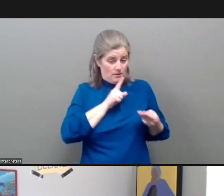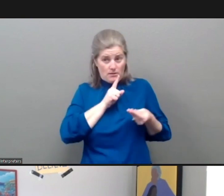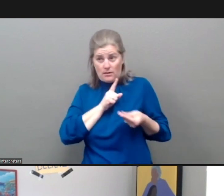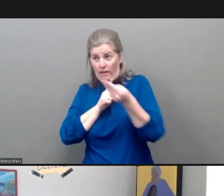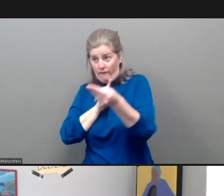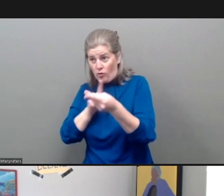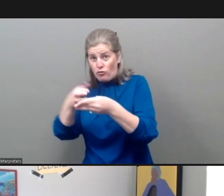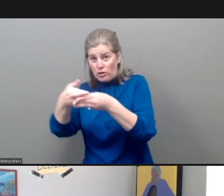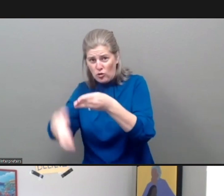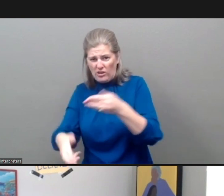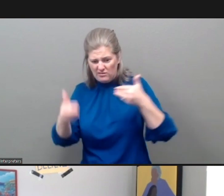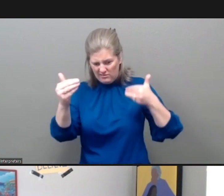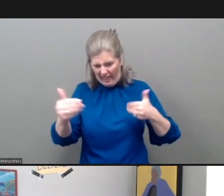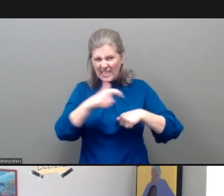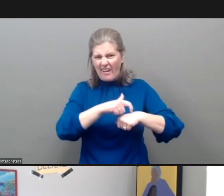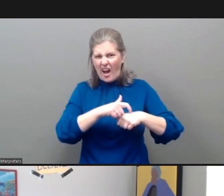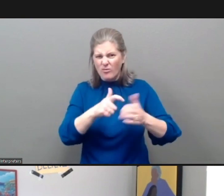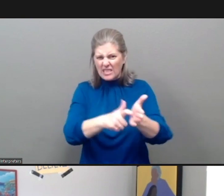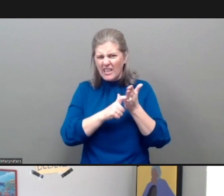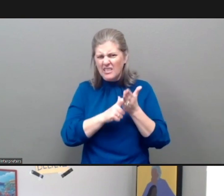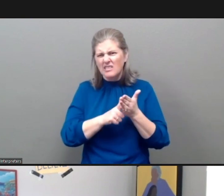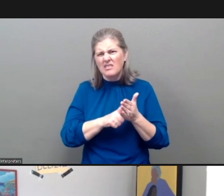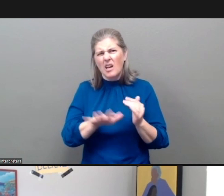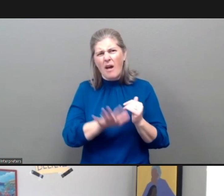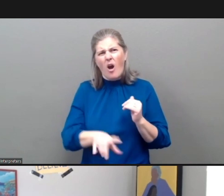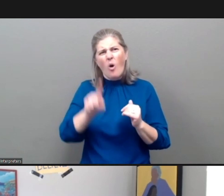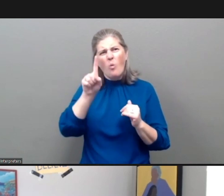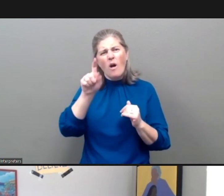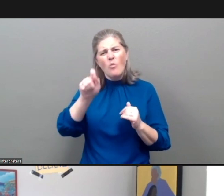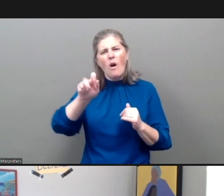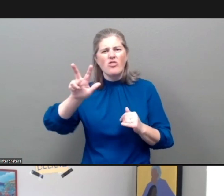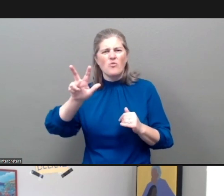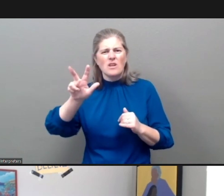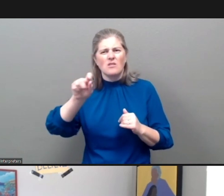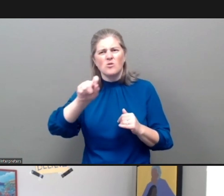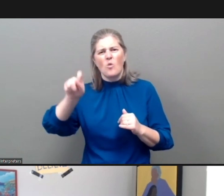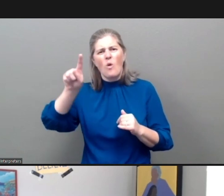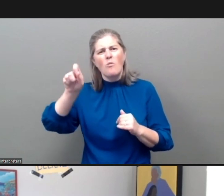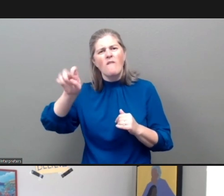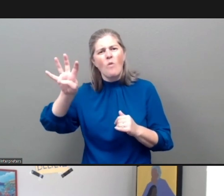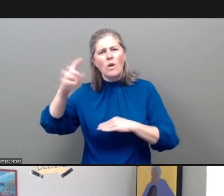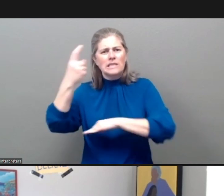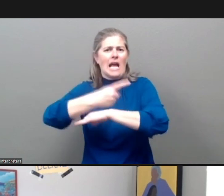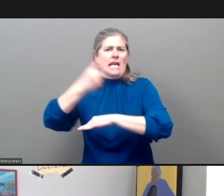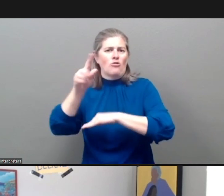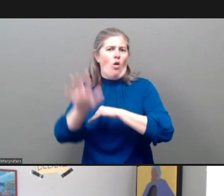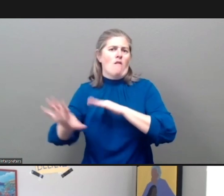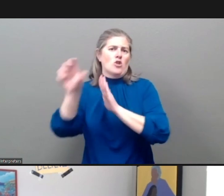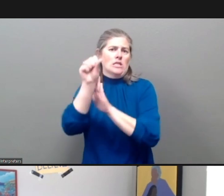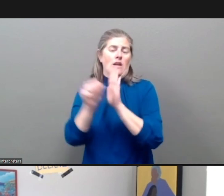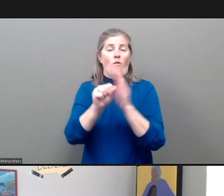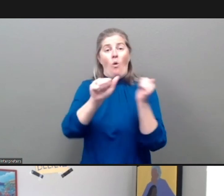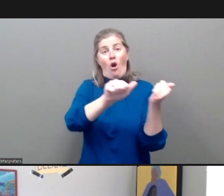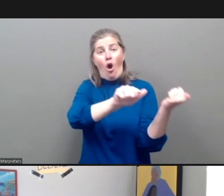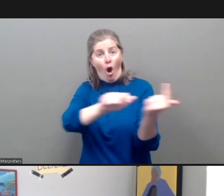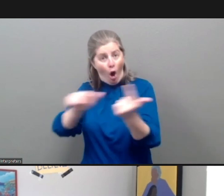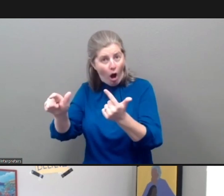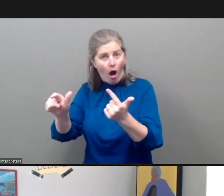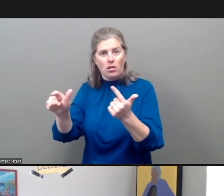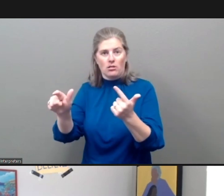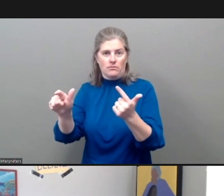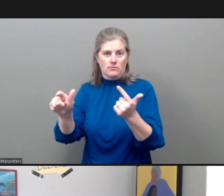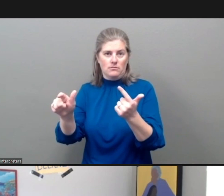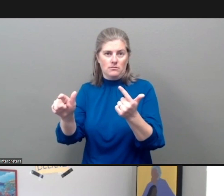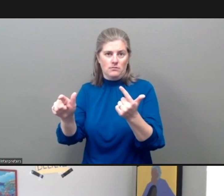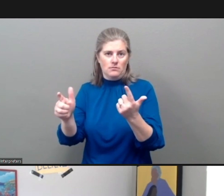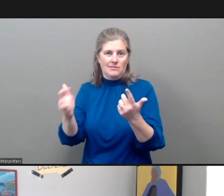couple of weeks, but it's running 1.3, 1.4 days statewide for all comers. And if you